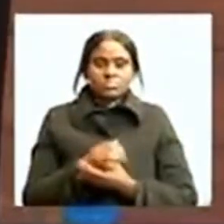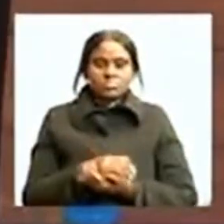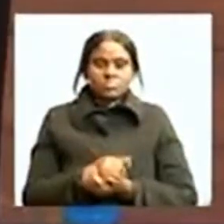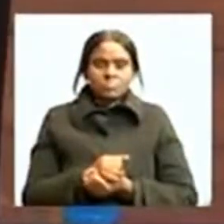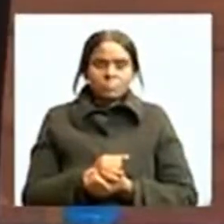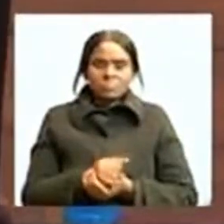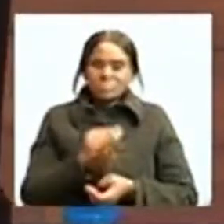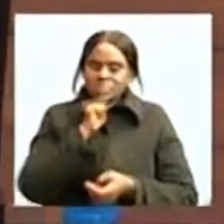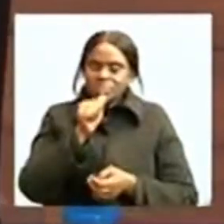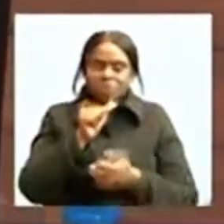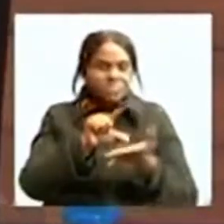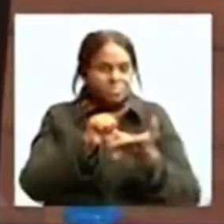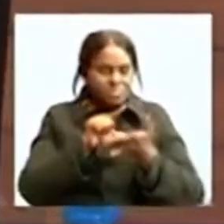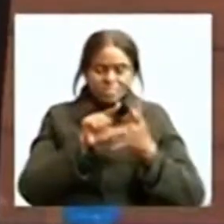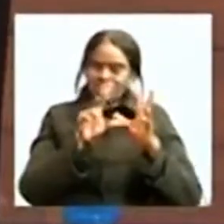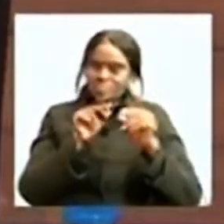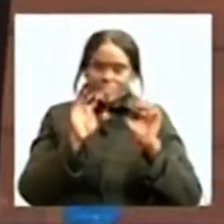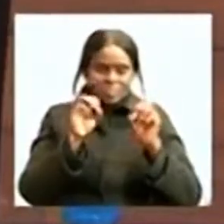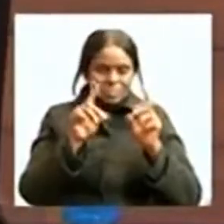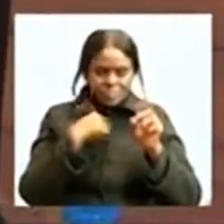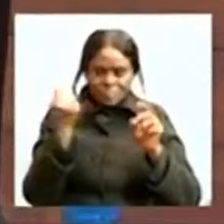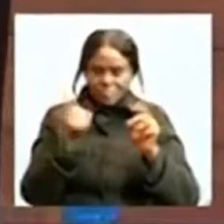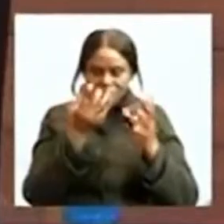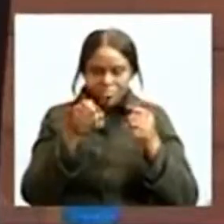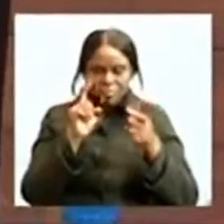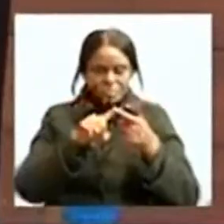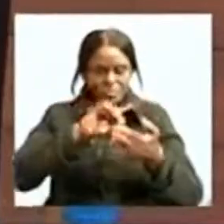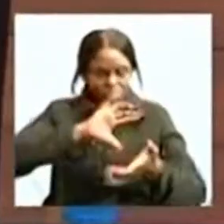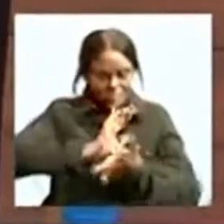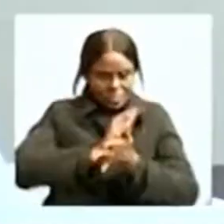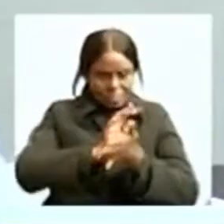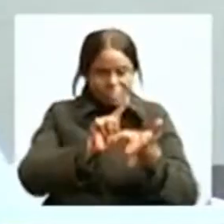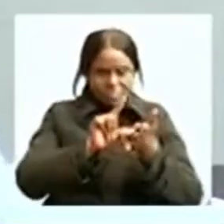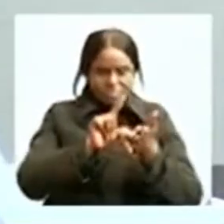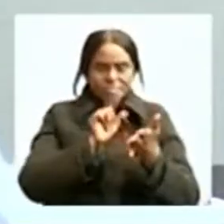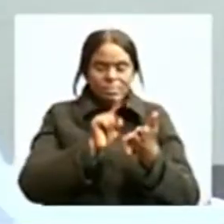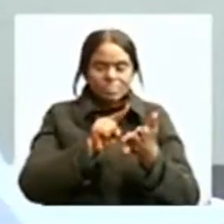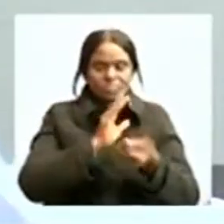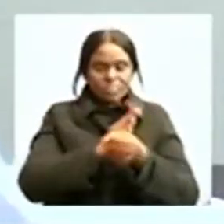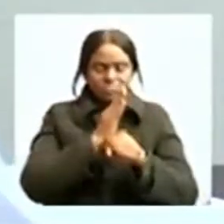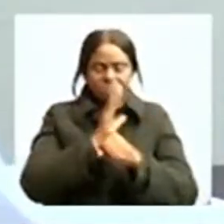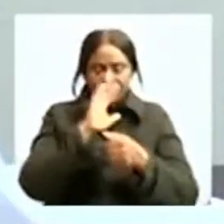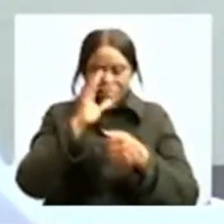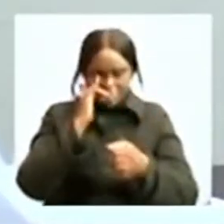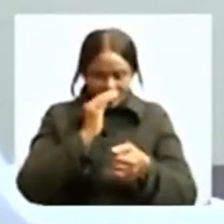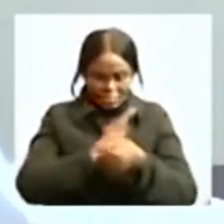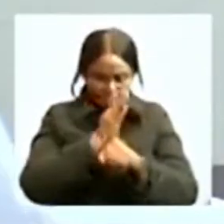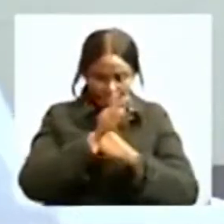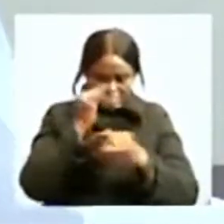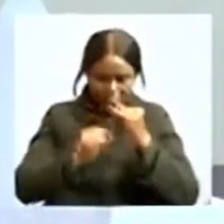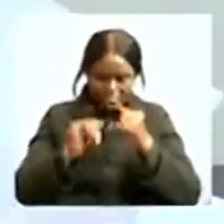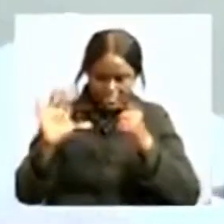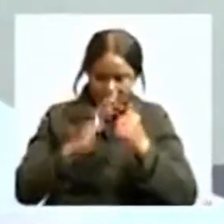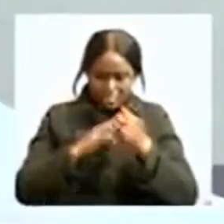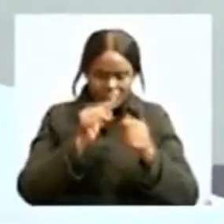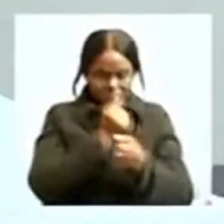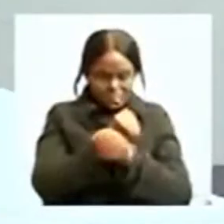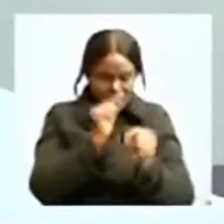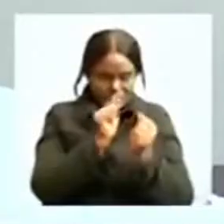No, it's not on the loans. Okay, I wanted just to exhaust the loans, then Okay. All right. you come in. Let's deal with the loans